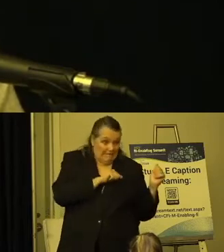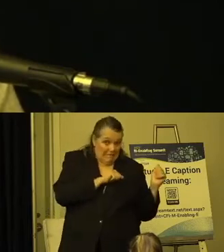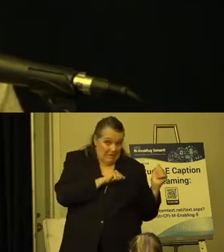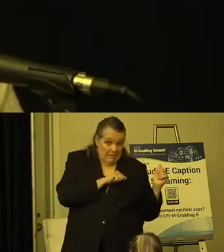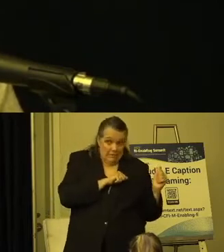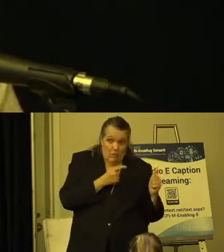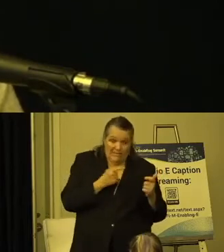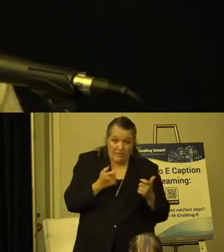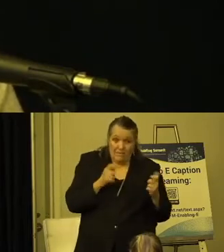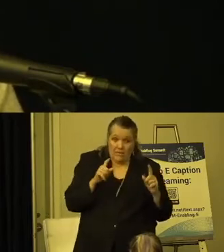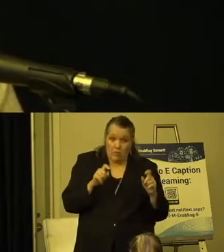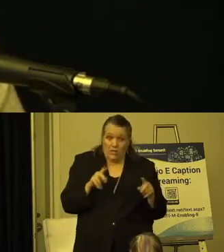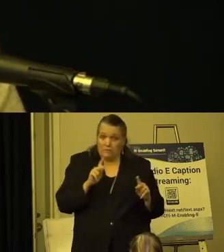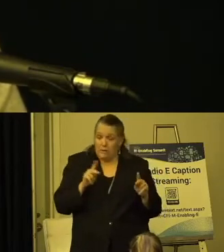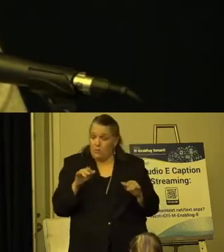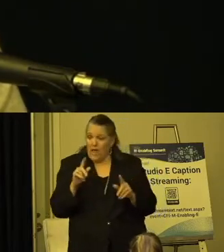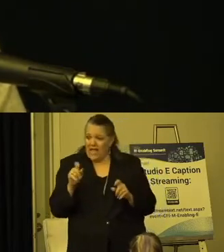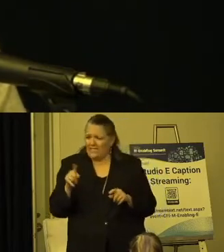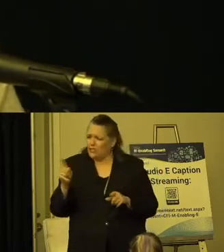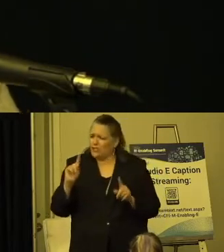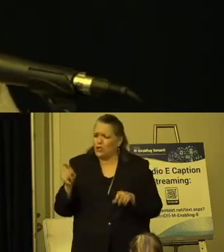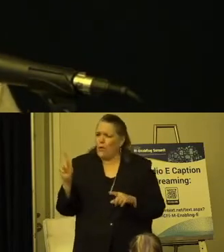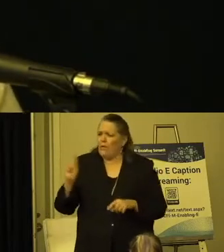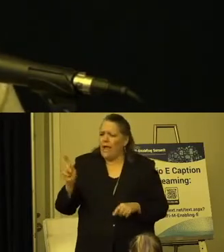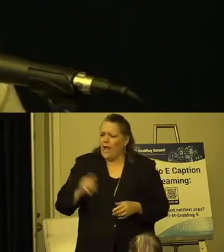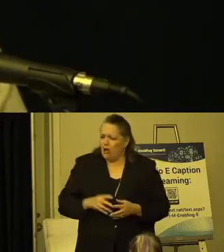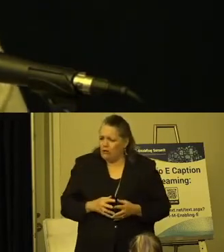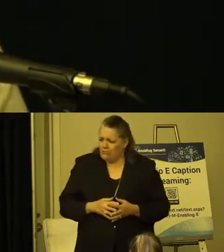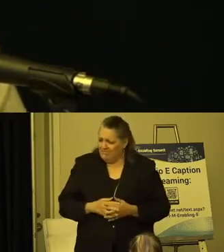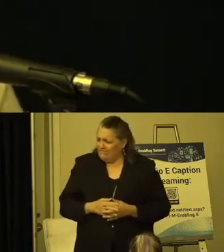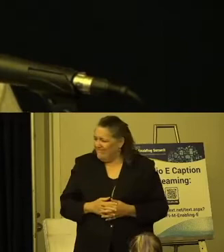the biggest questions that people were asking me is, where is she going?